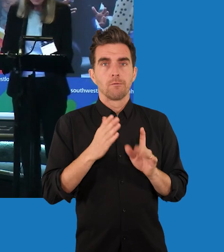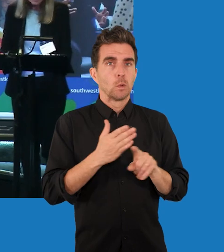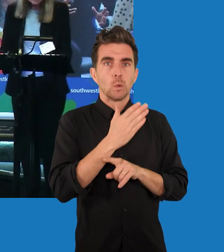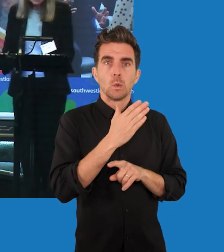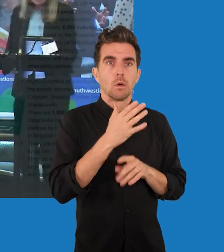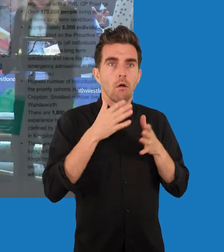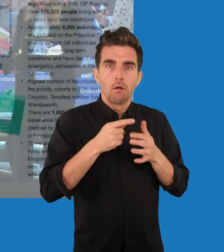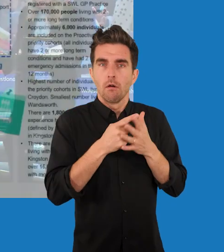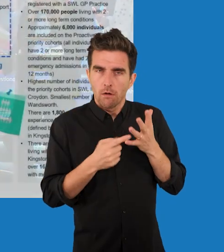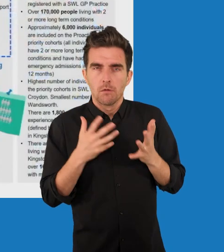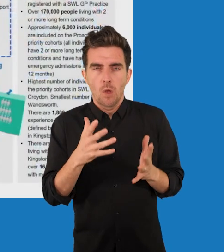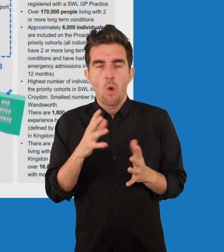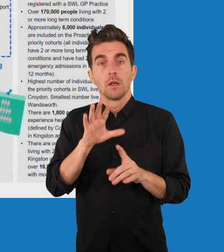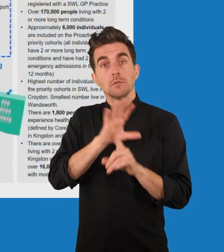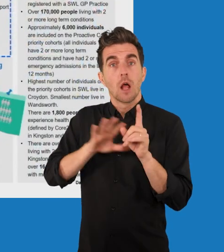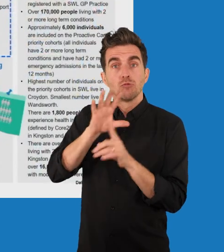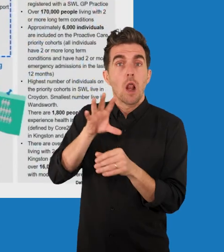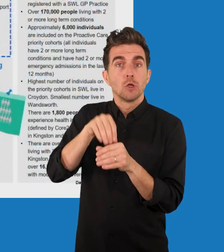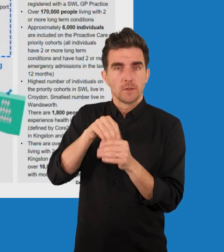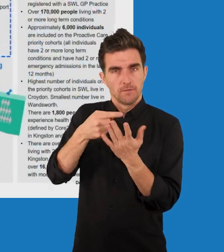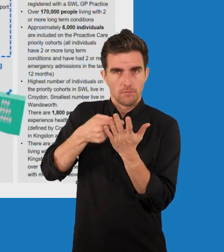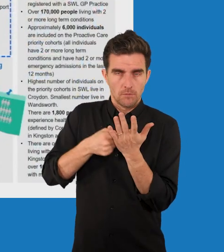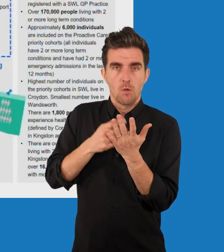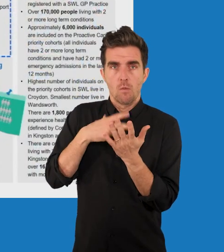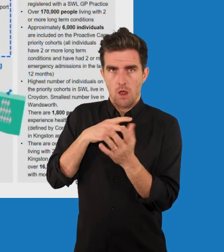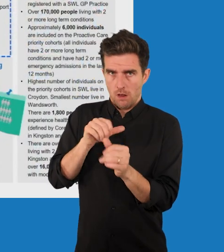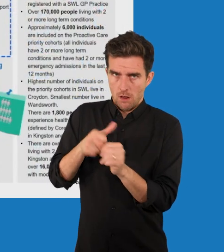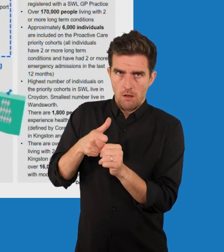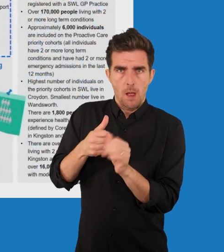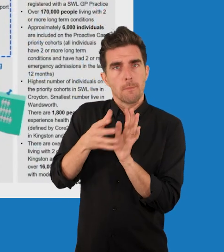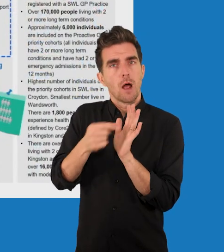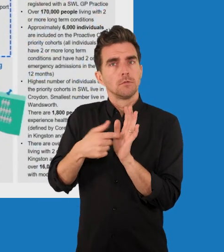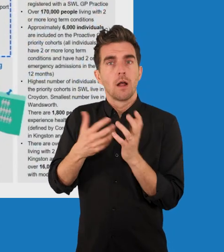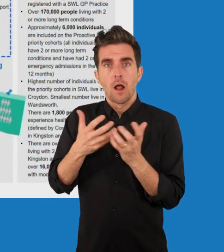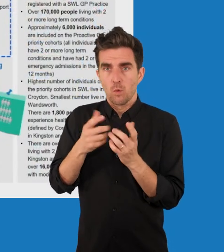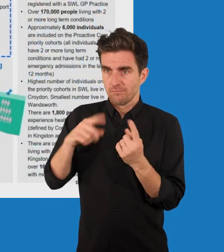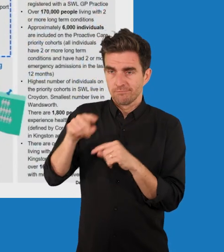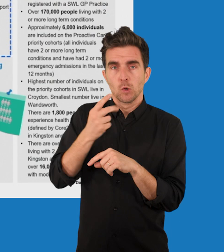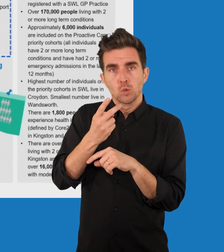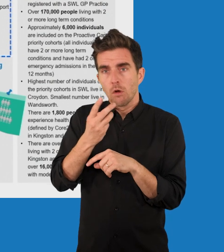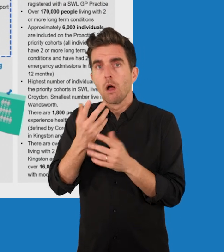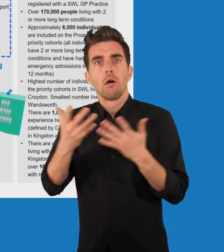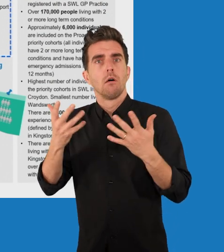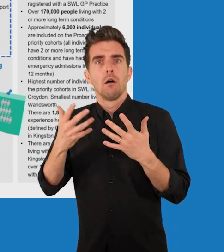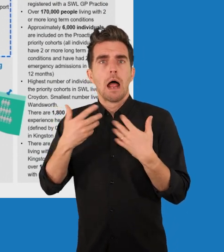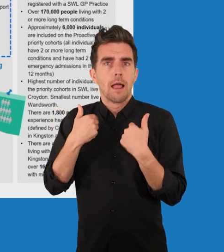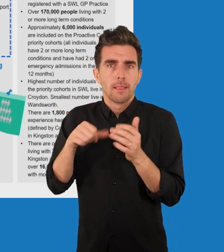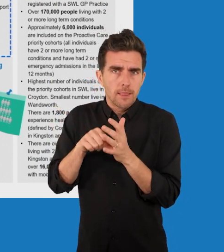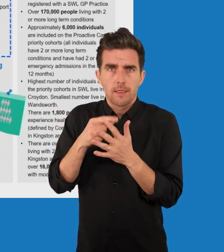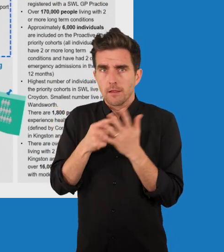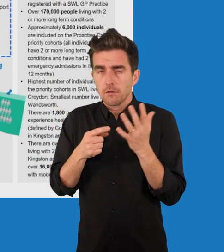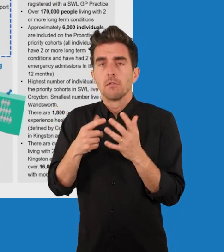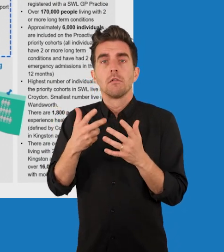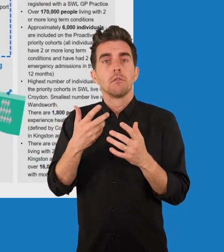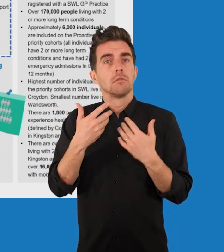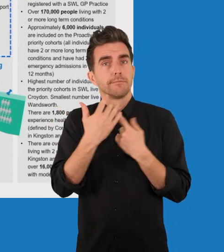care. So the national inclusion criteria for the proactive care model are to have 2 or more long-term conditions, or be suffering from